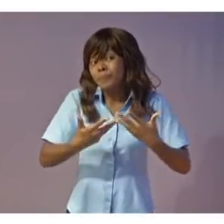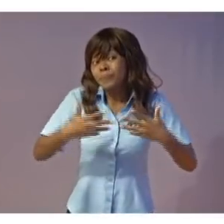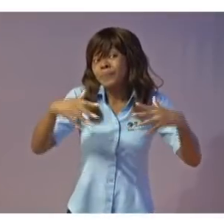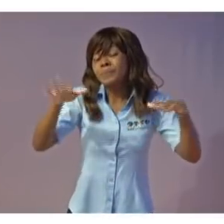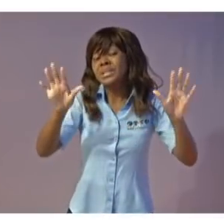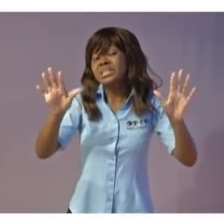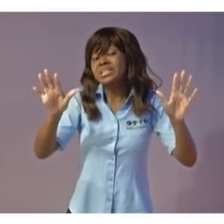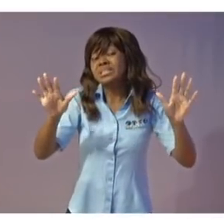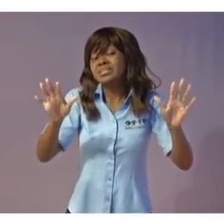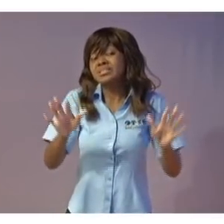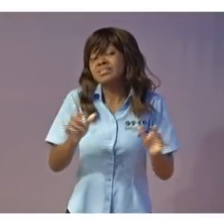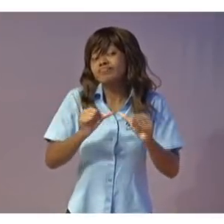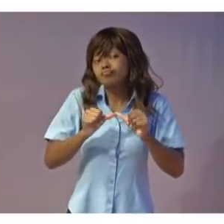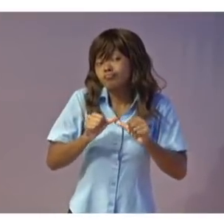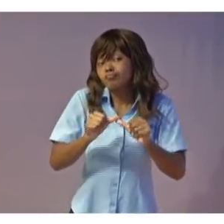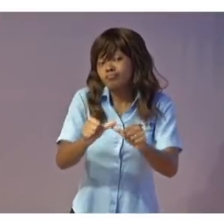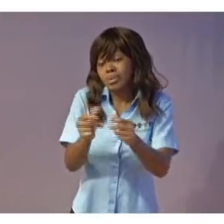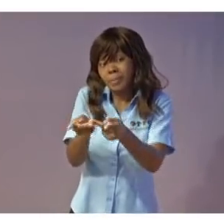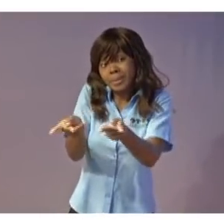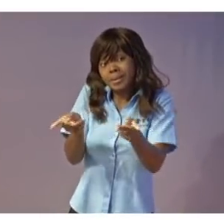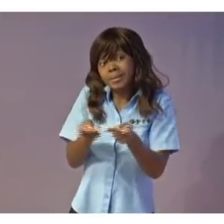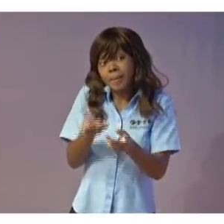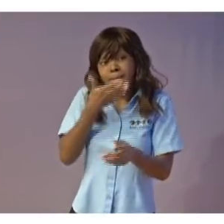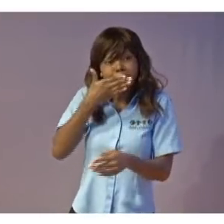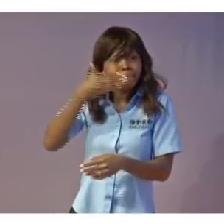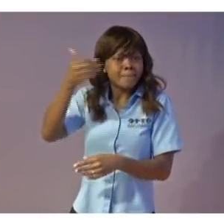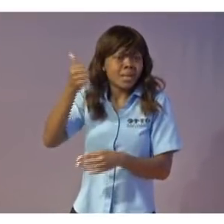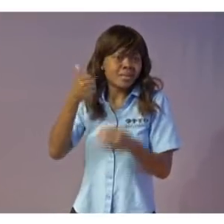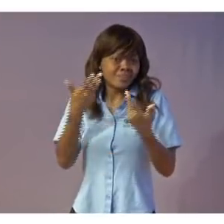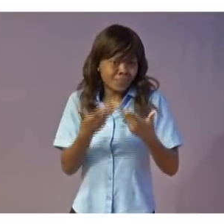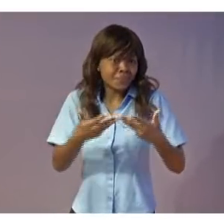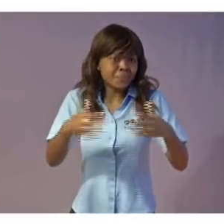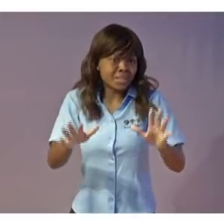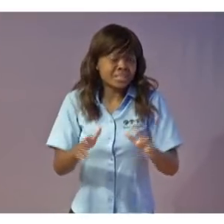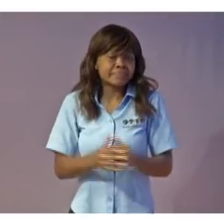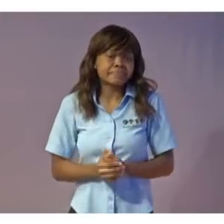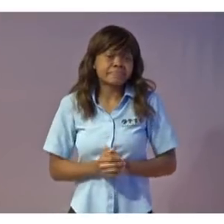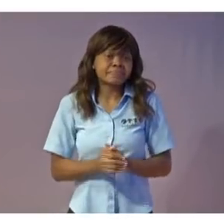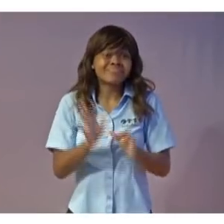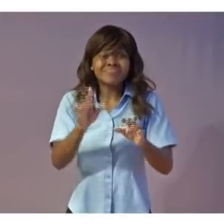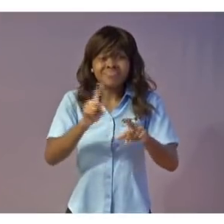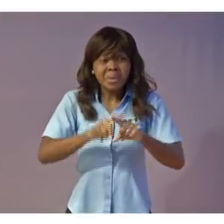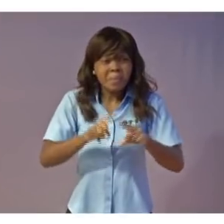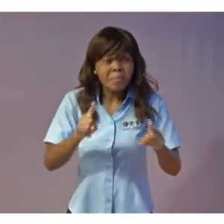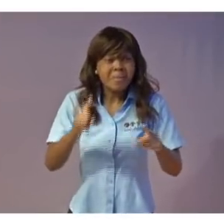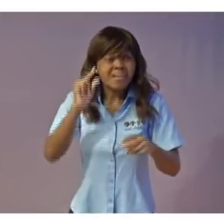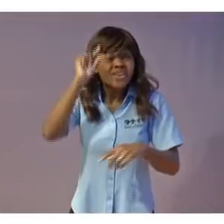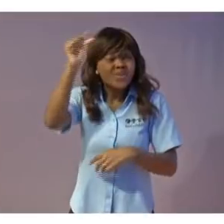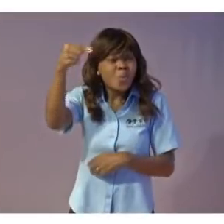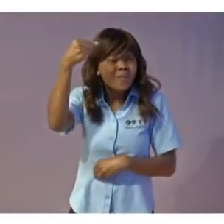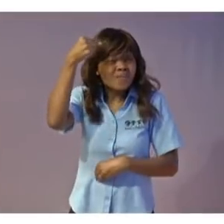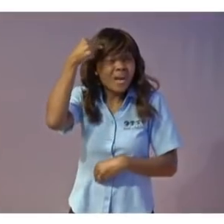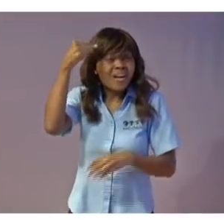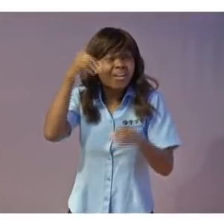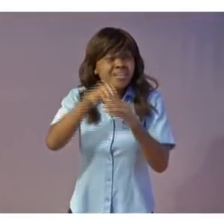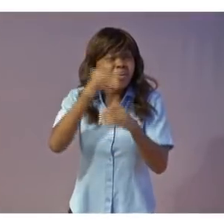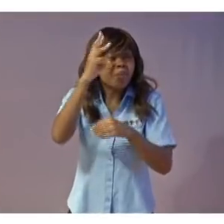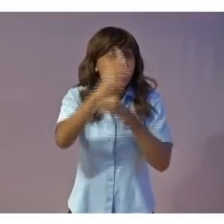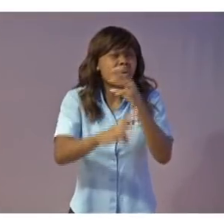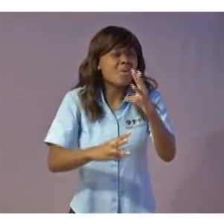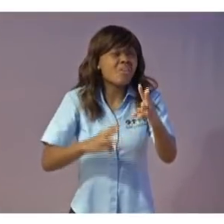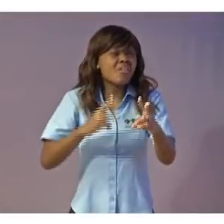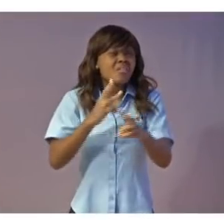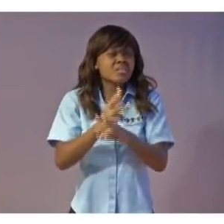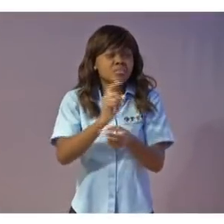governments and public health officials around the world are readjusting reporting is to show the